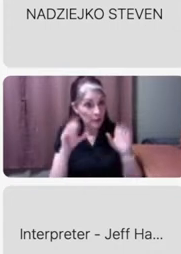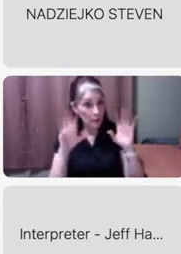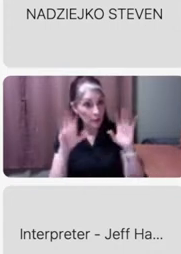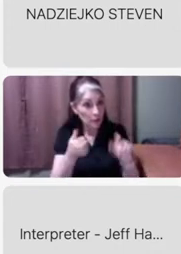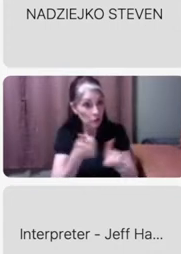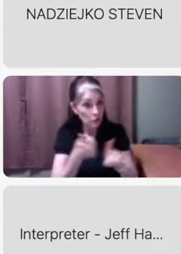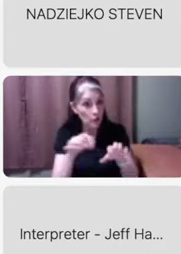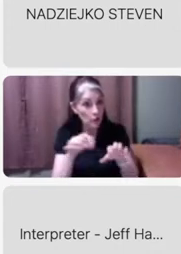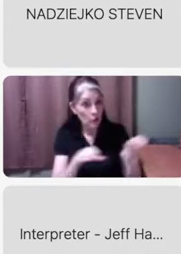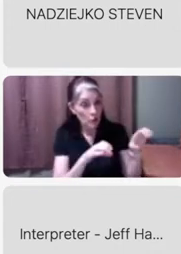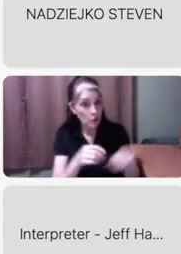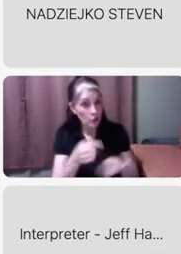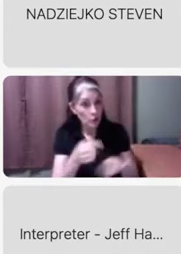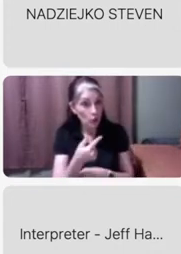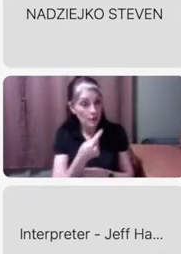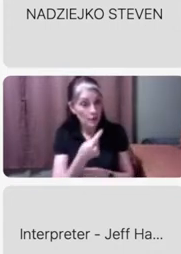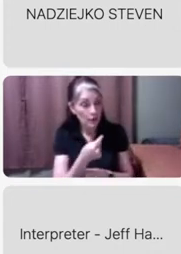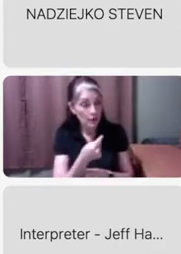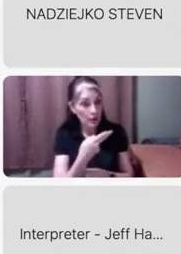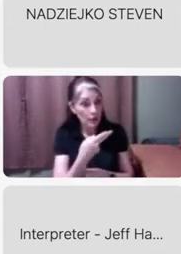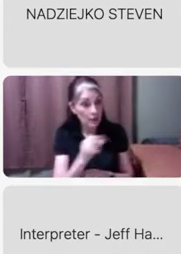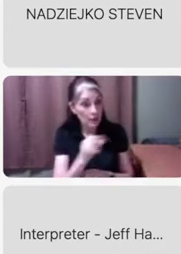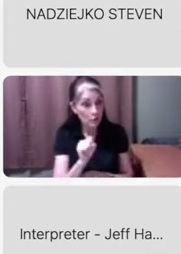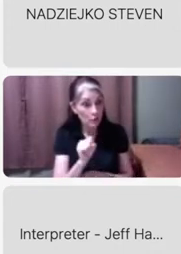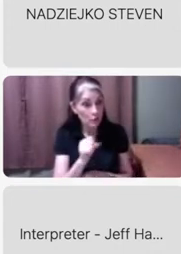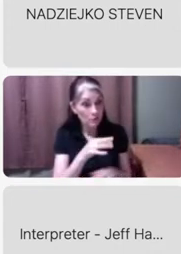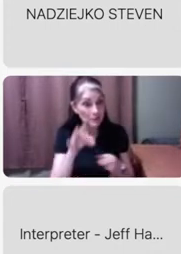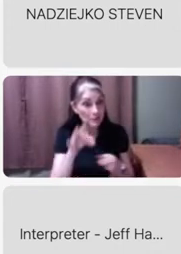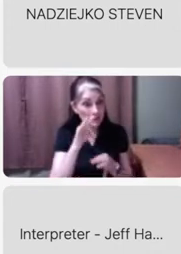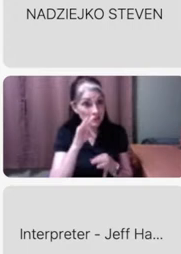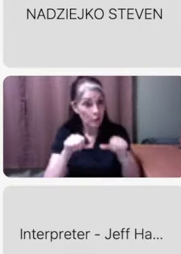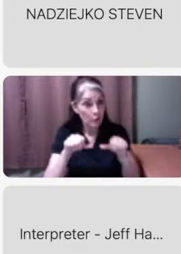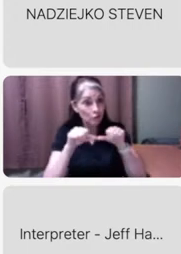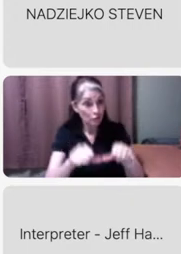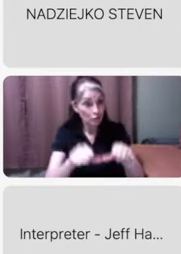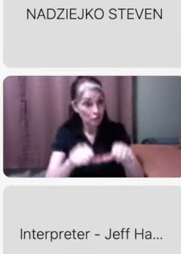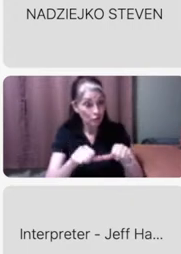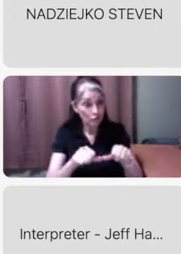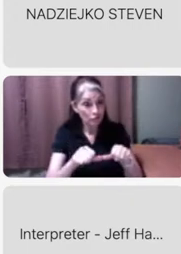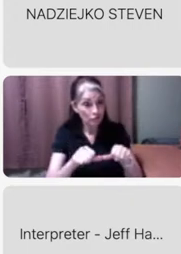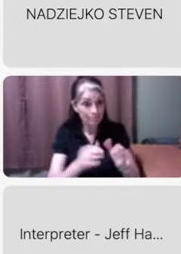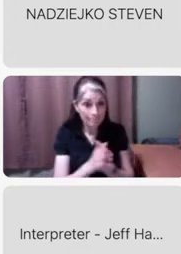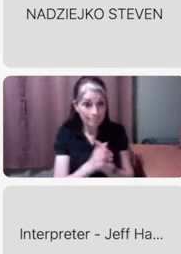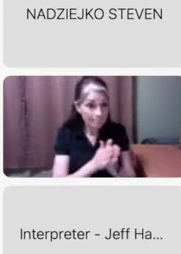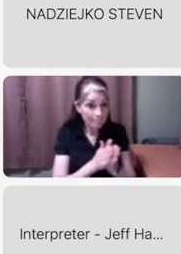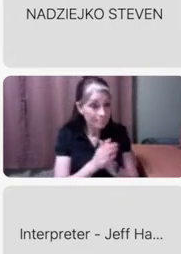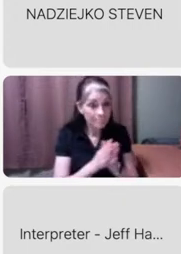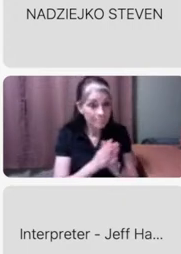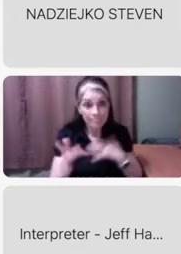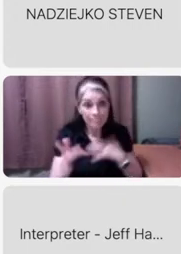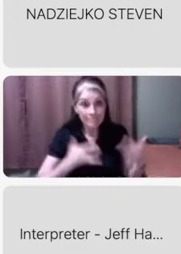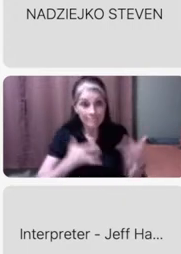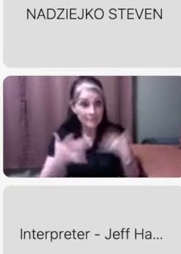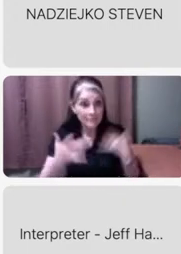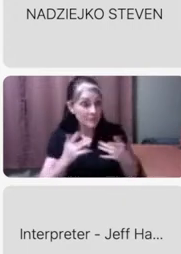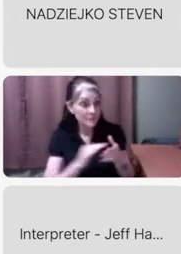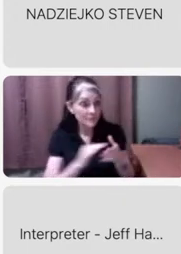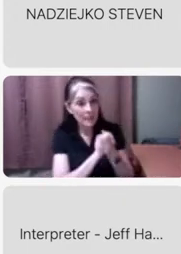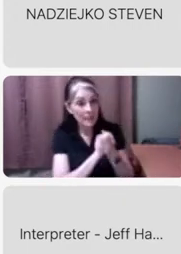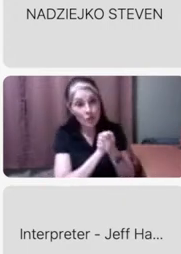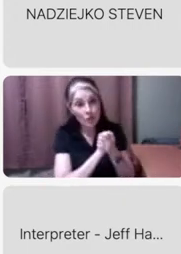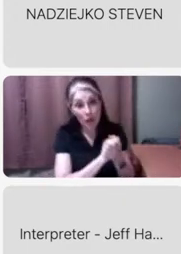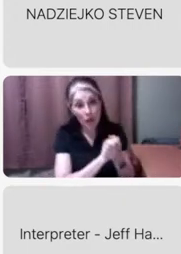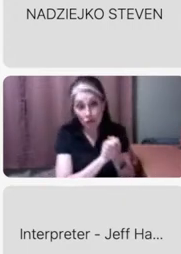terrace keeping the spirit up keeping the morale up keeping those kids hyped up uh congratulations to the